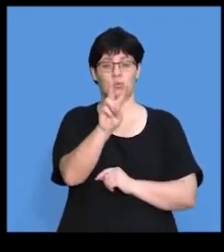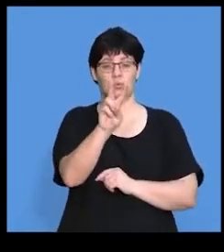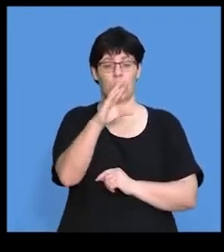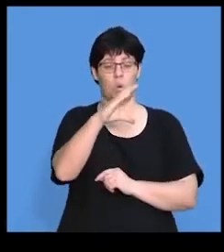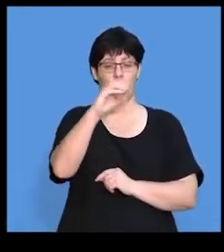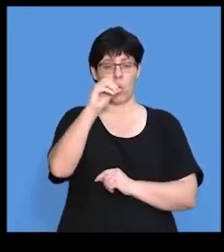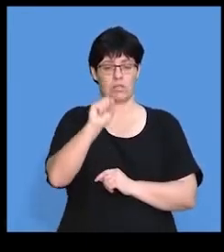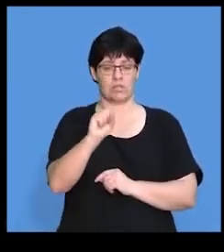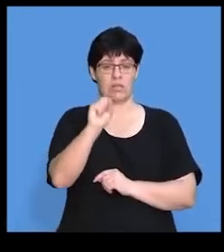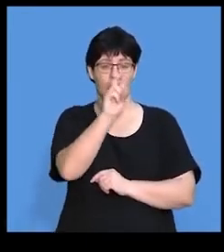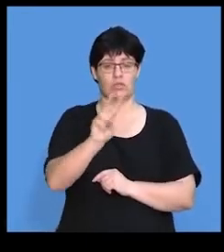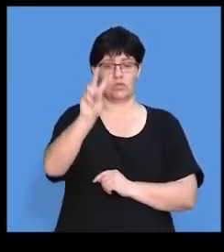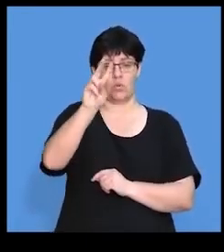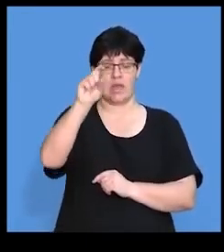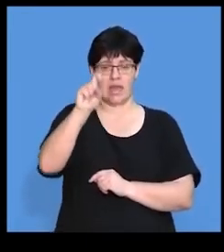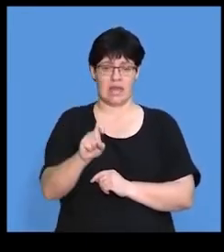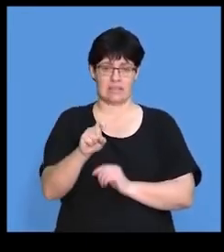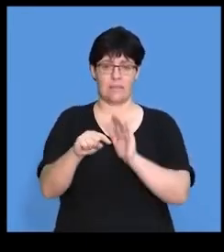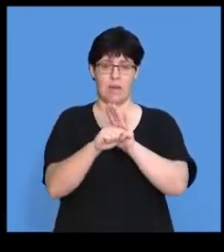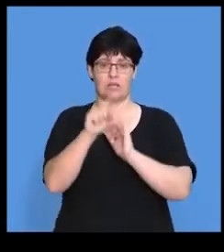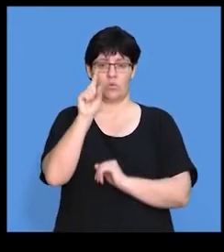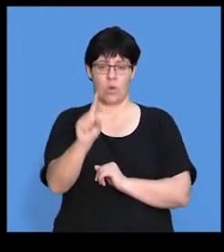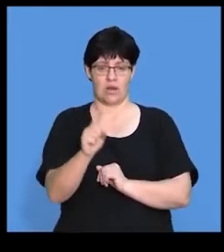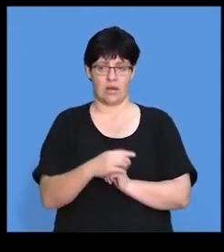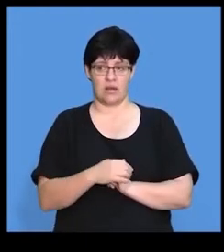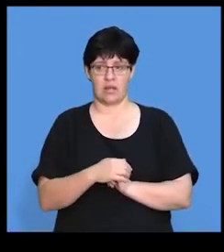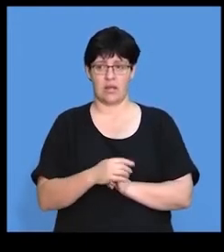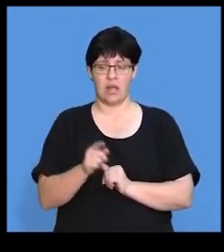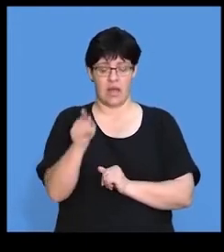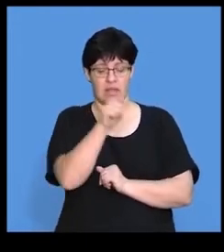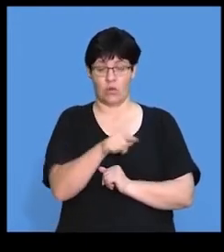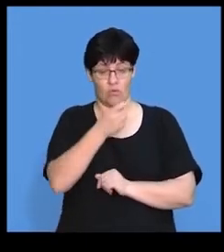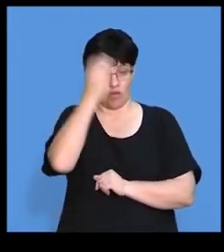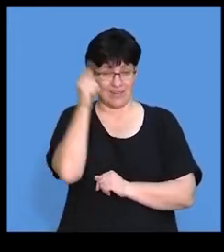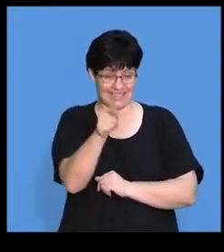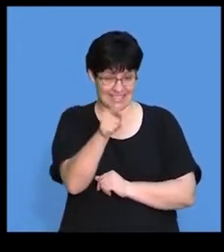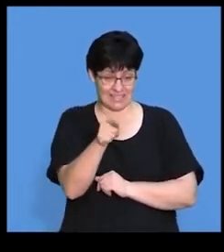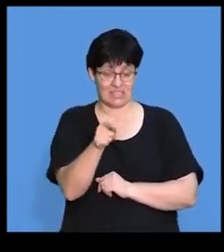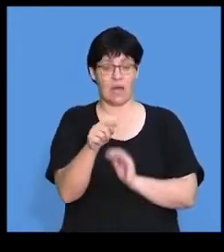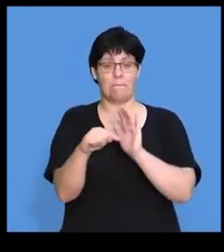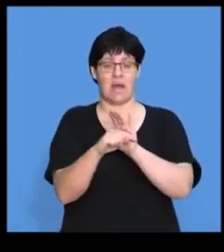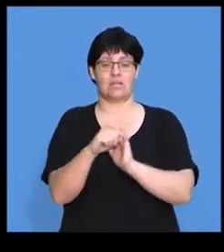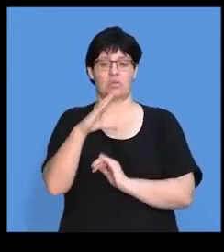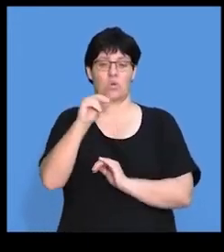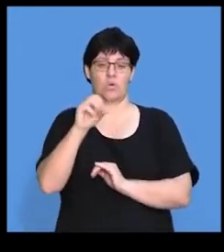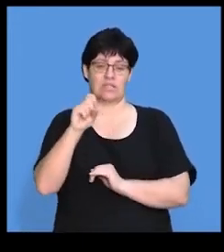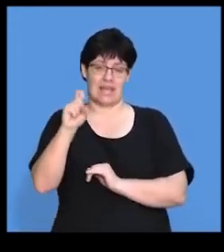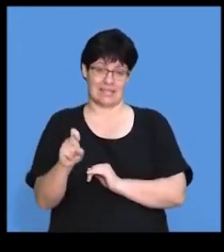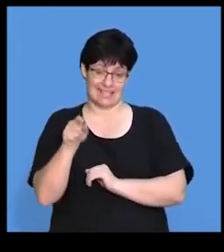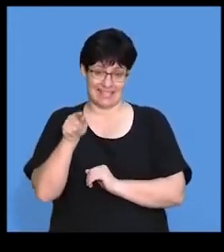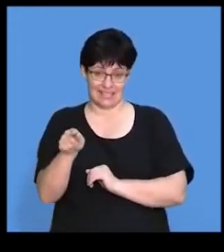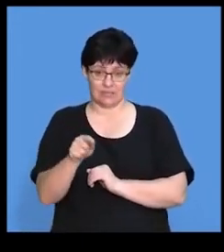2 cos squared x minus 1. And then, of course, don't forget the minus cos x over